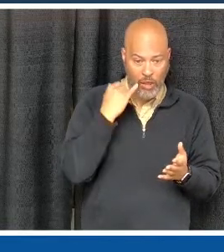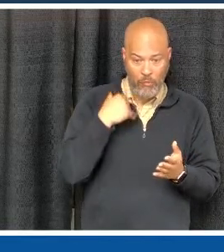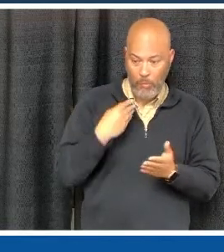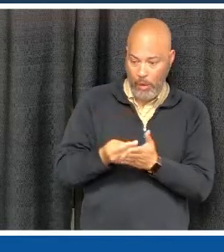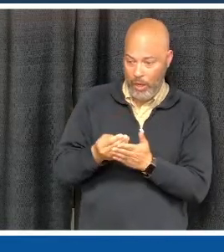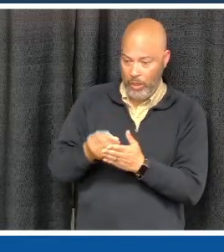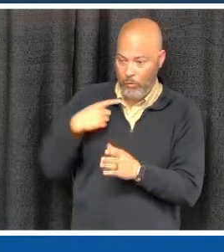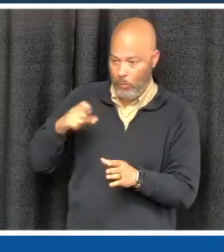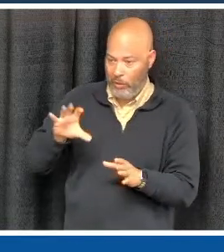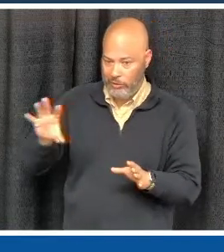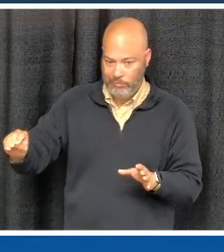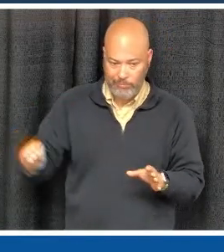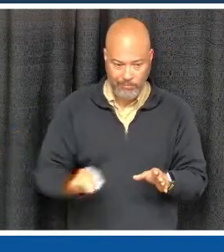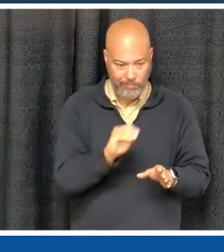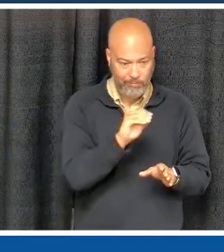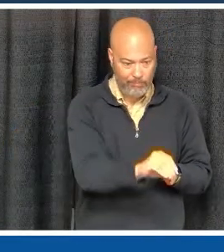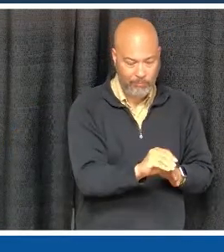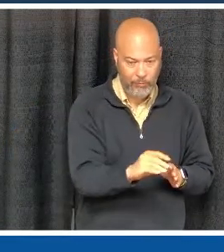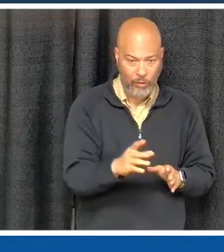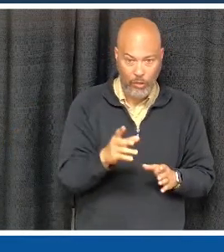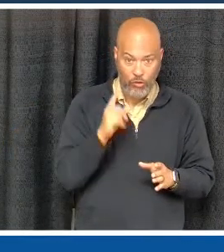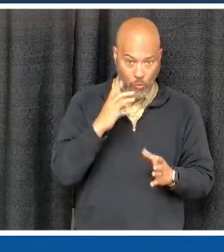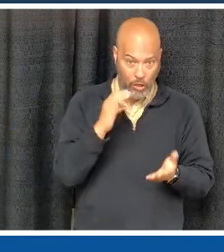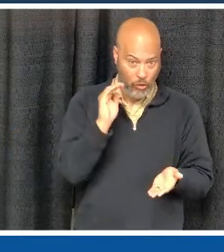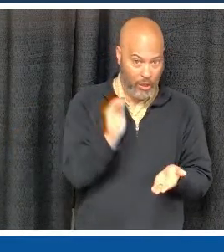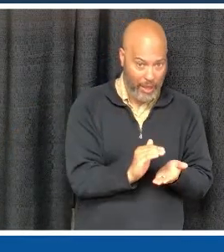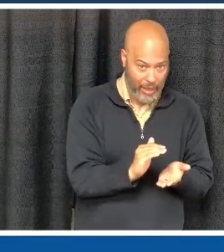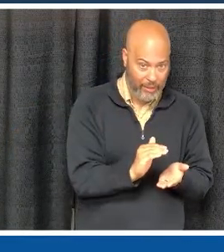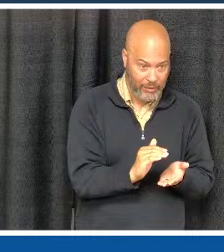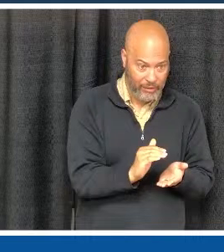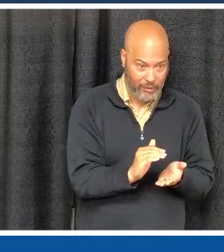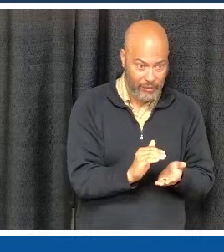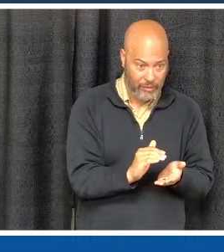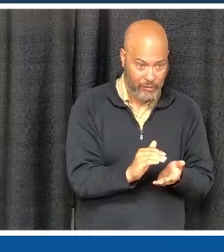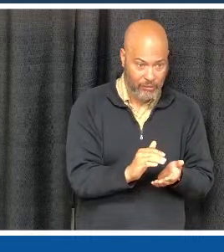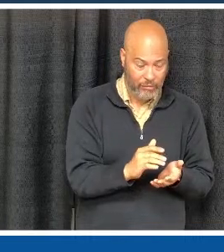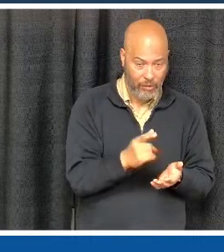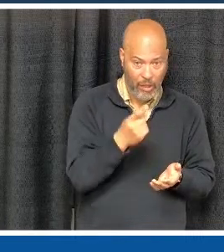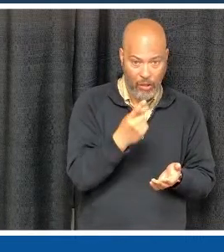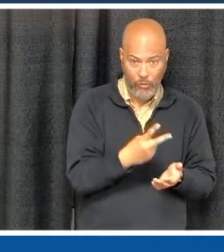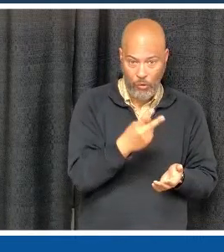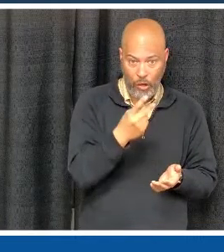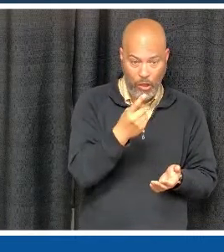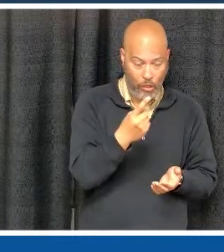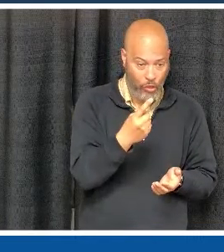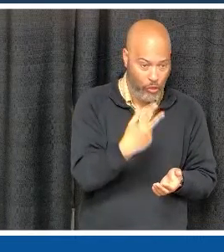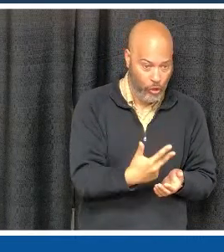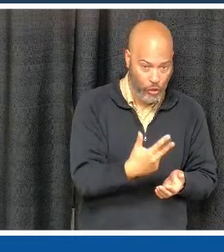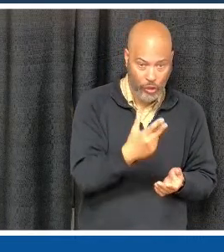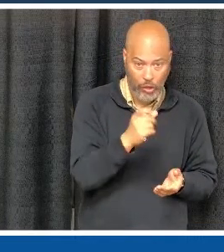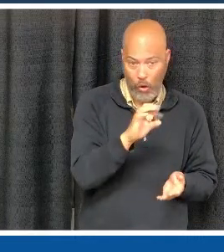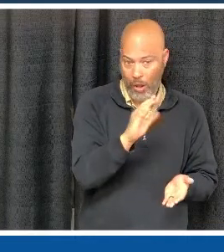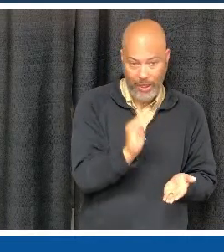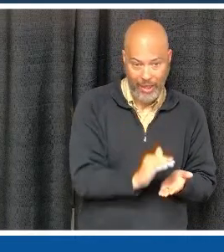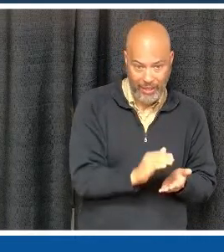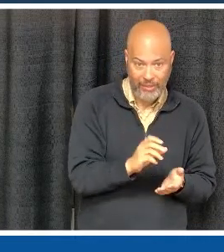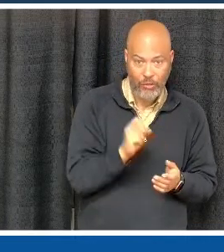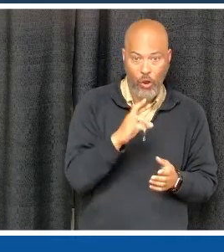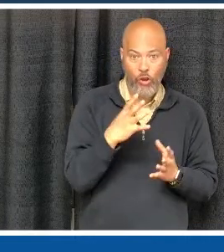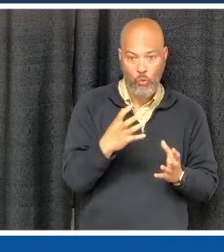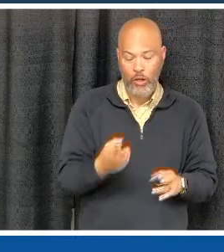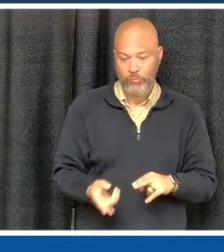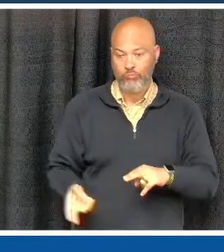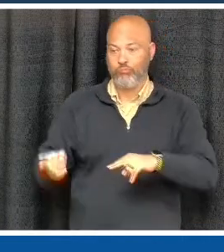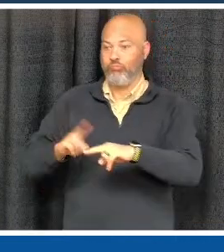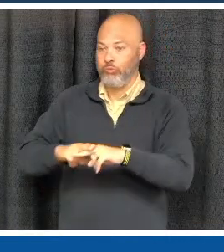quite a bit more money for us to be able to do it. So do you want to do a third to 2/3 or a half less sidewalks, or do you want to substantially